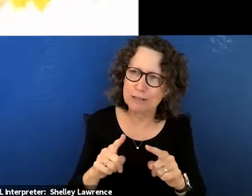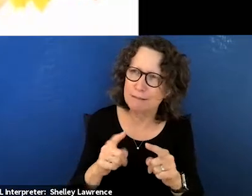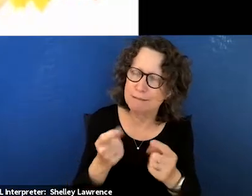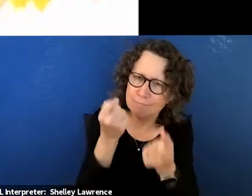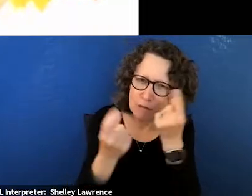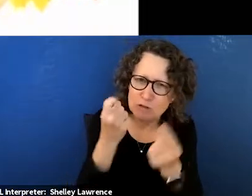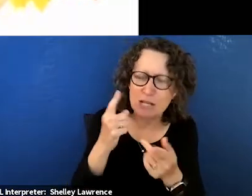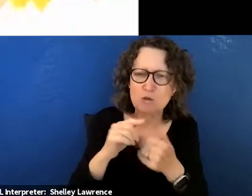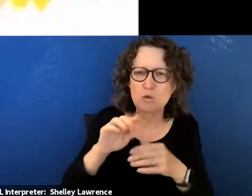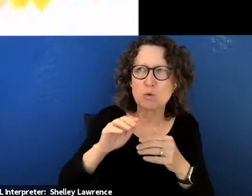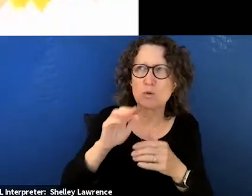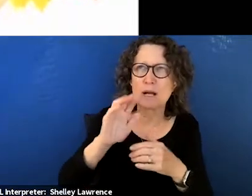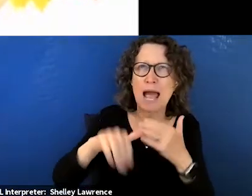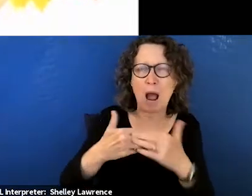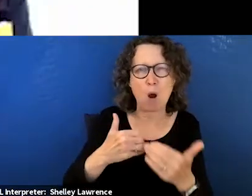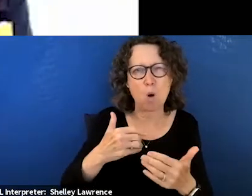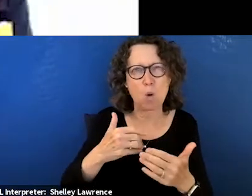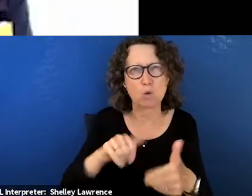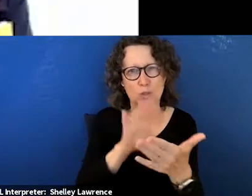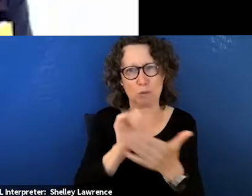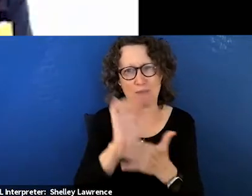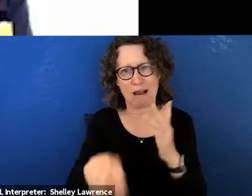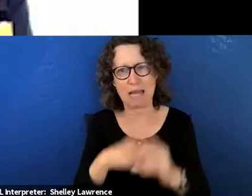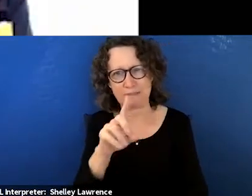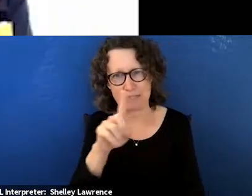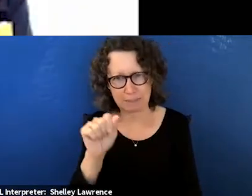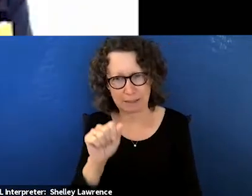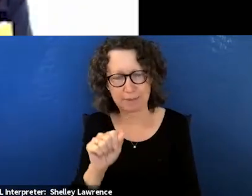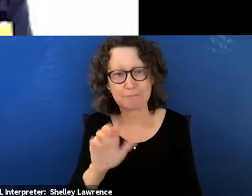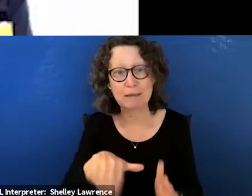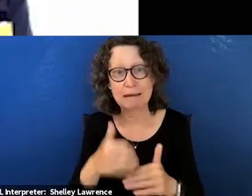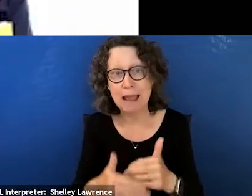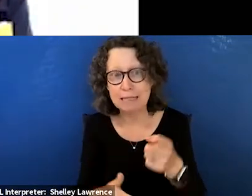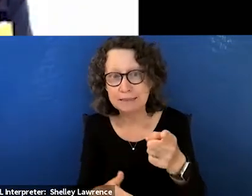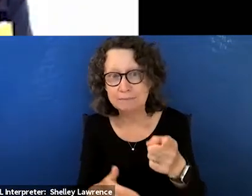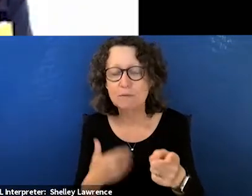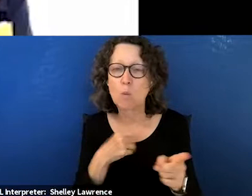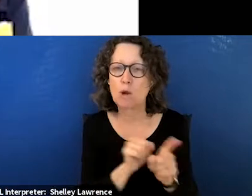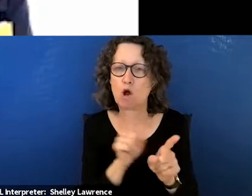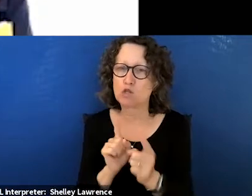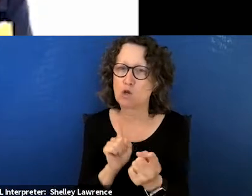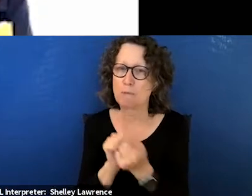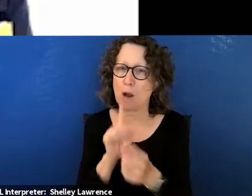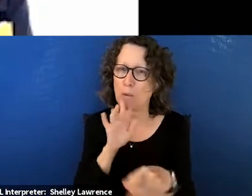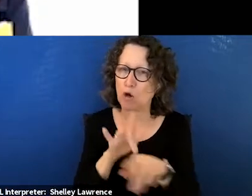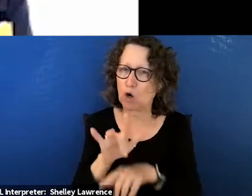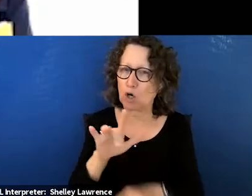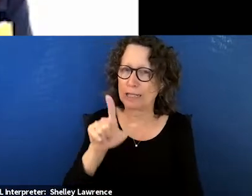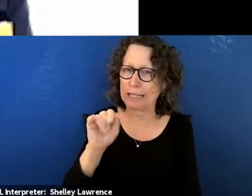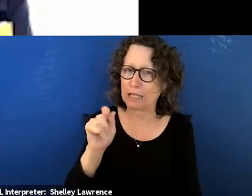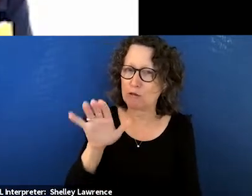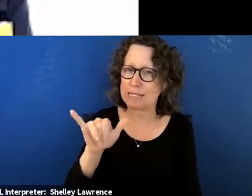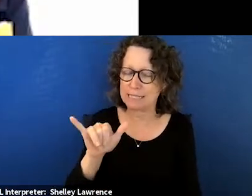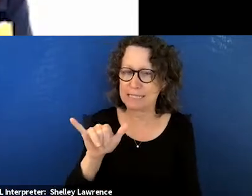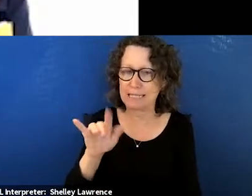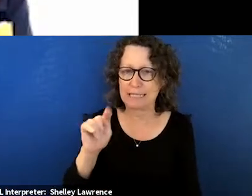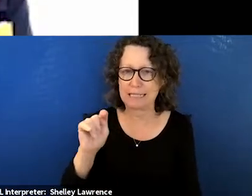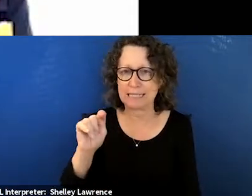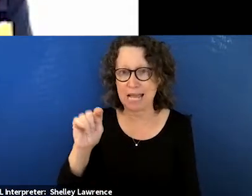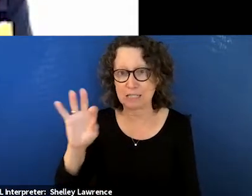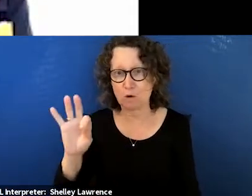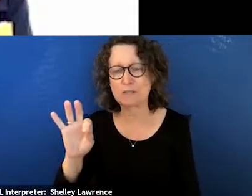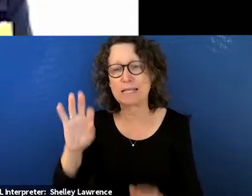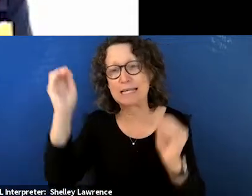signs. Next slide. This month, we also met with our Early Literacy Task Force, which is comprised of